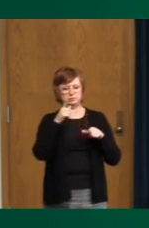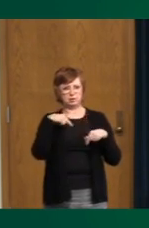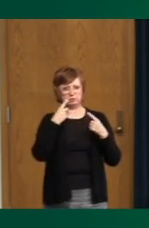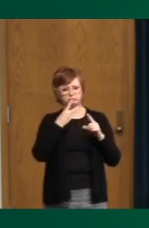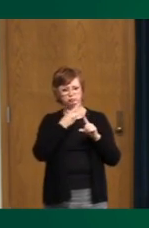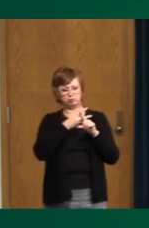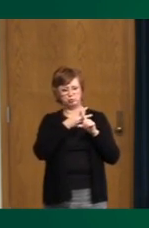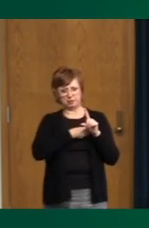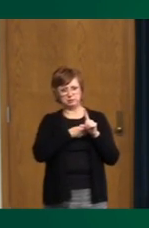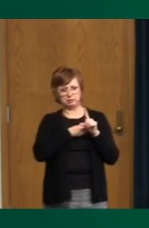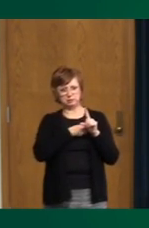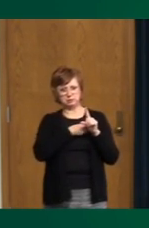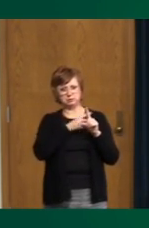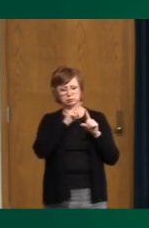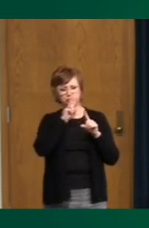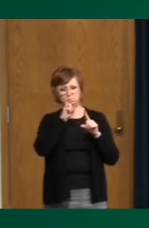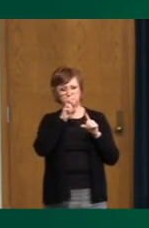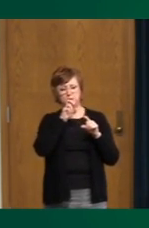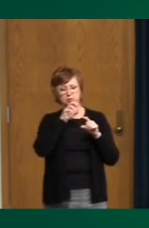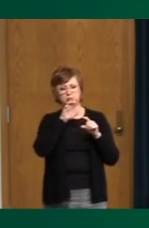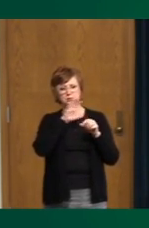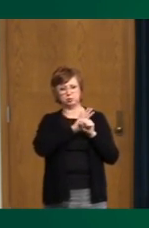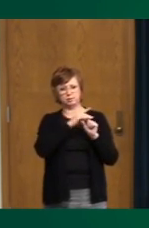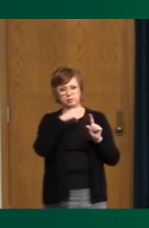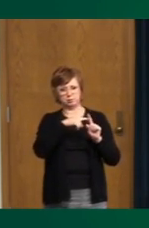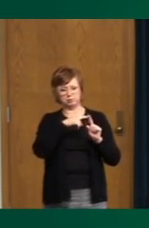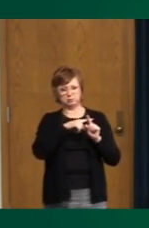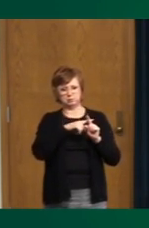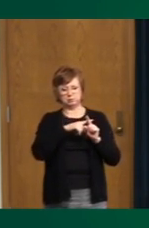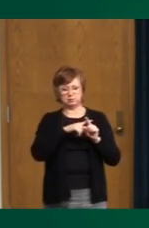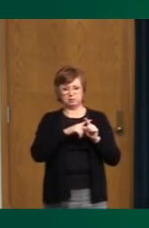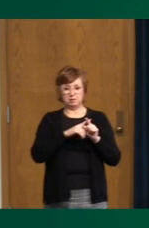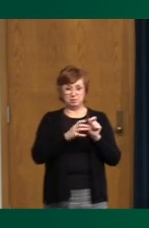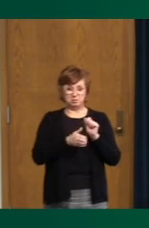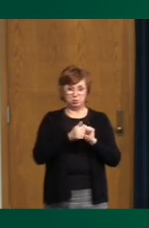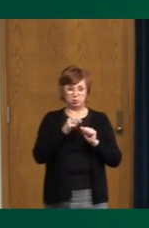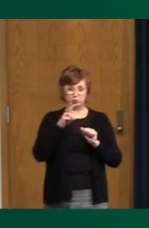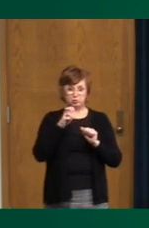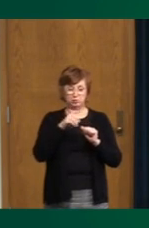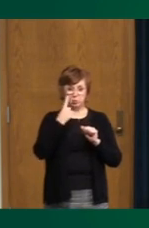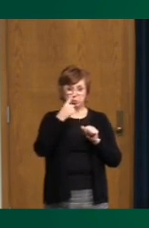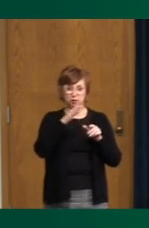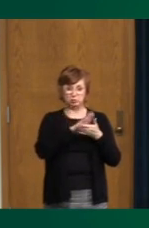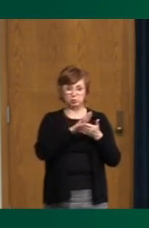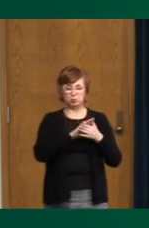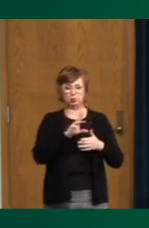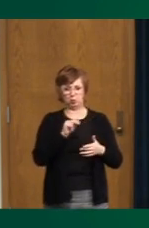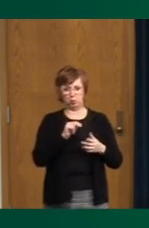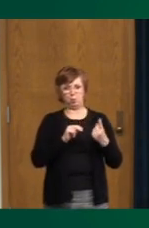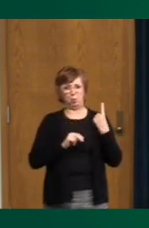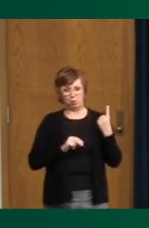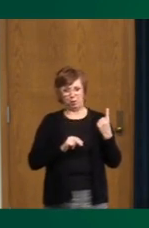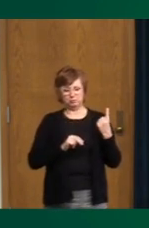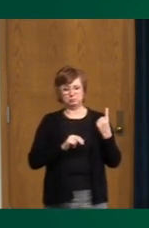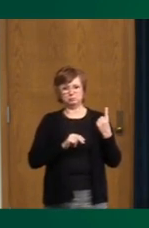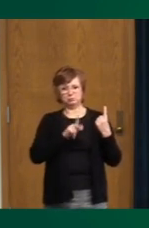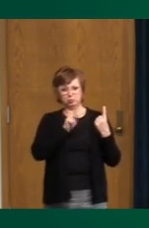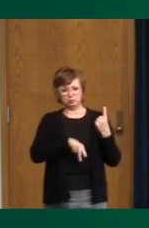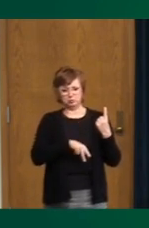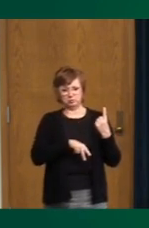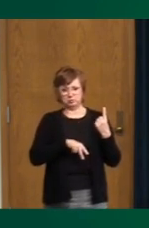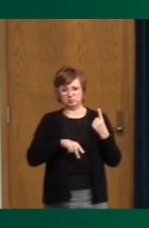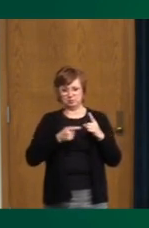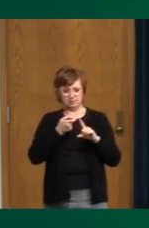2 months. Most of them have been a single case in a school, someone who got exposed in the